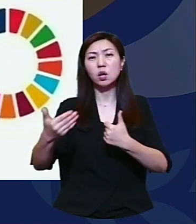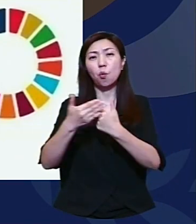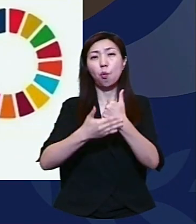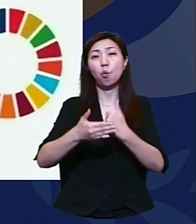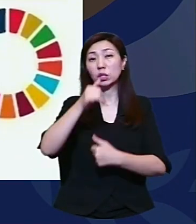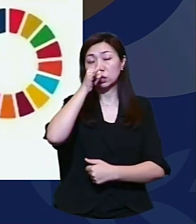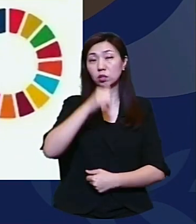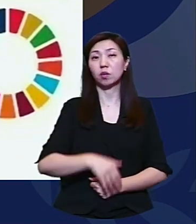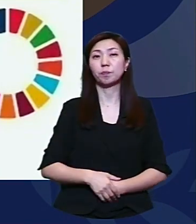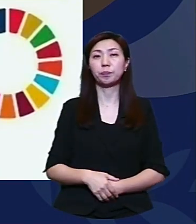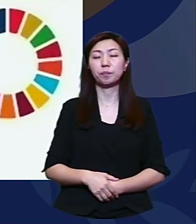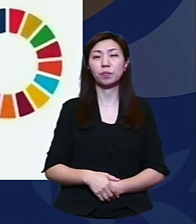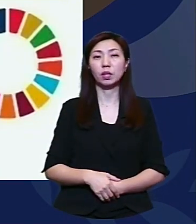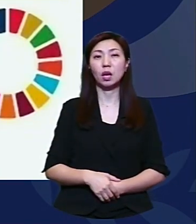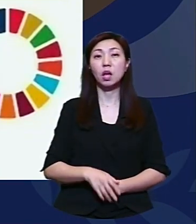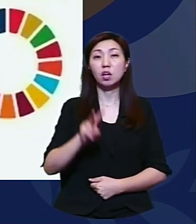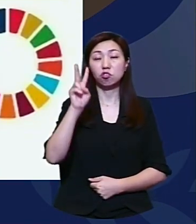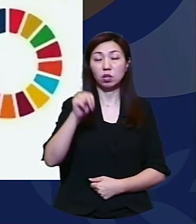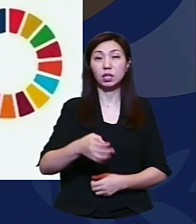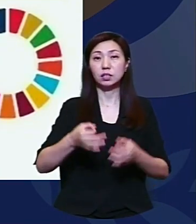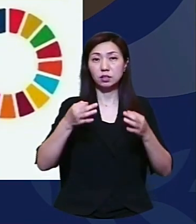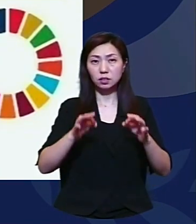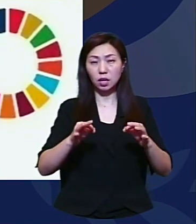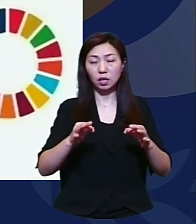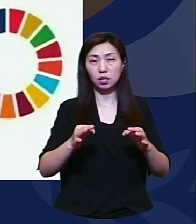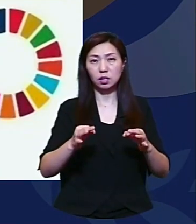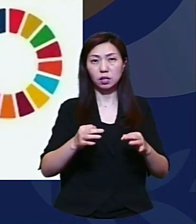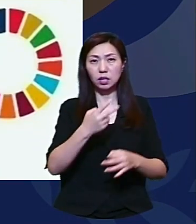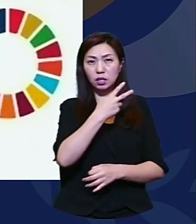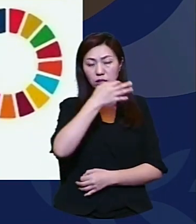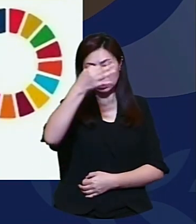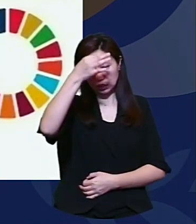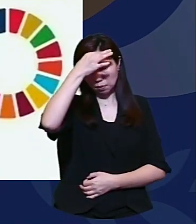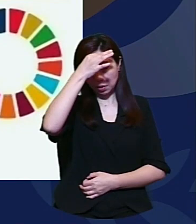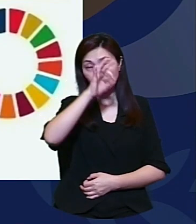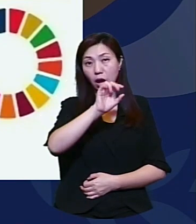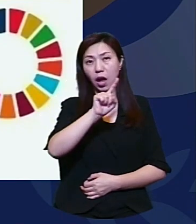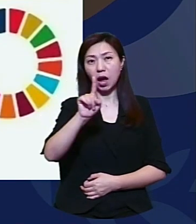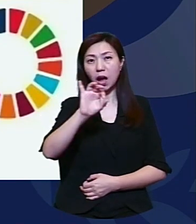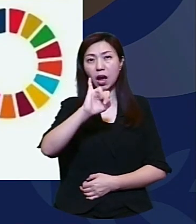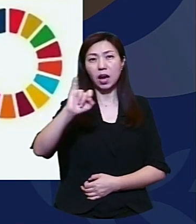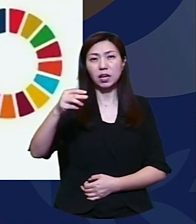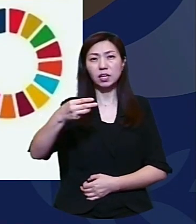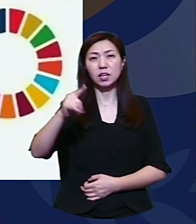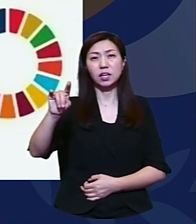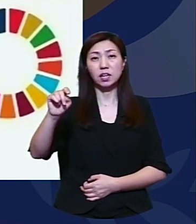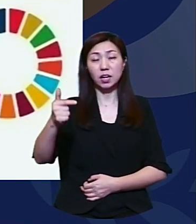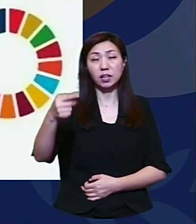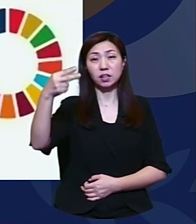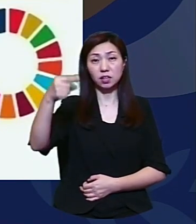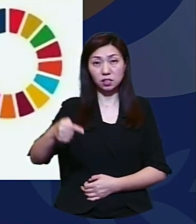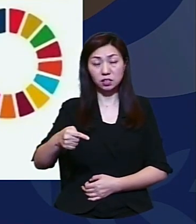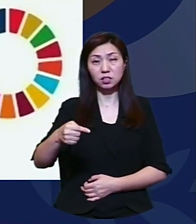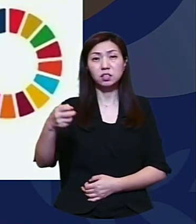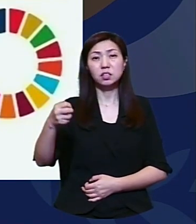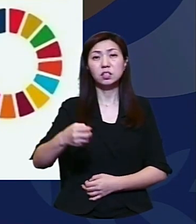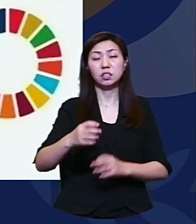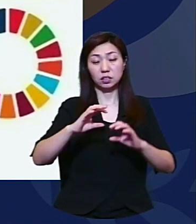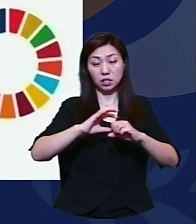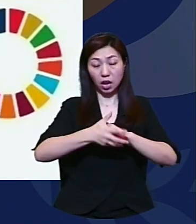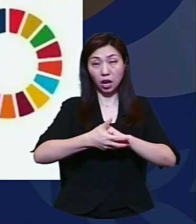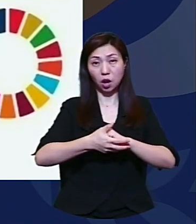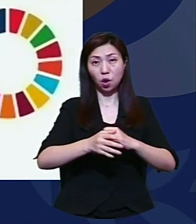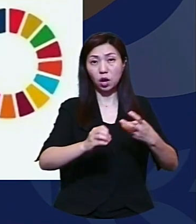to accelerate this digitization of government services in support of the 17 SDGs that you can